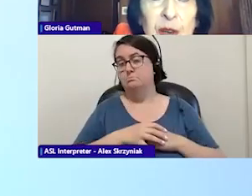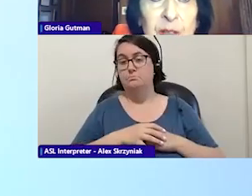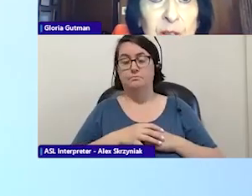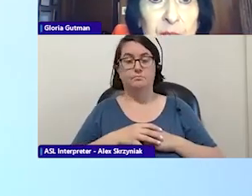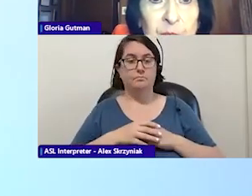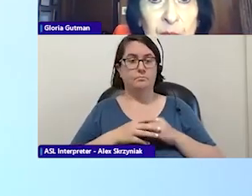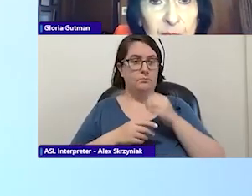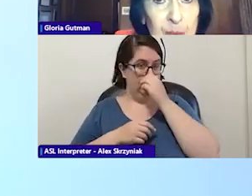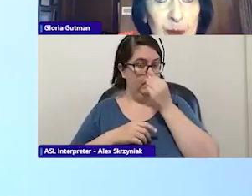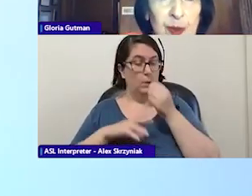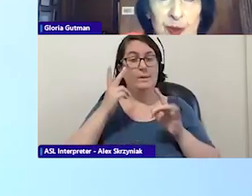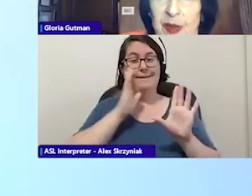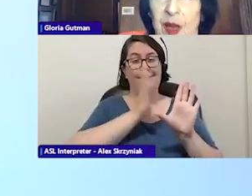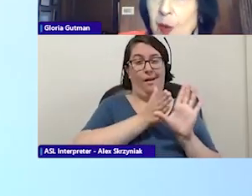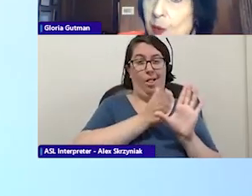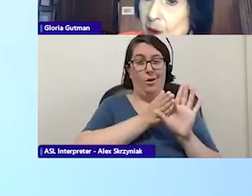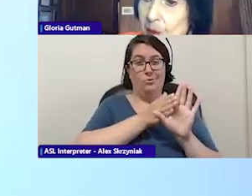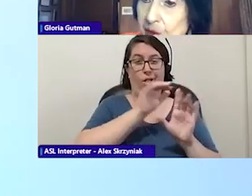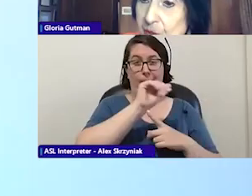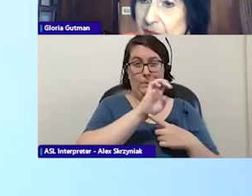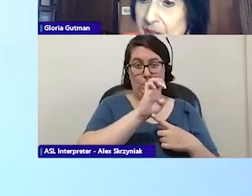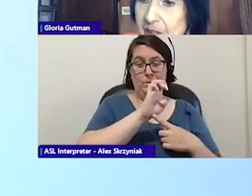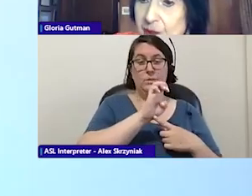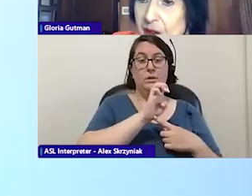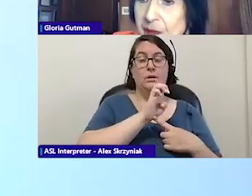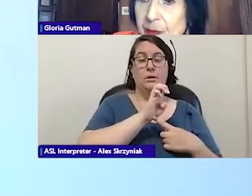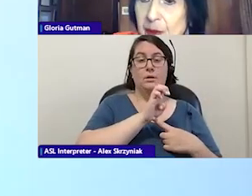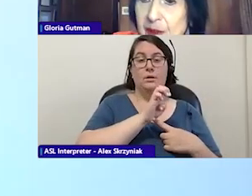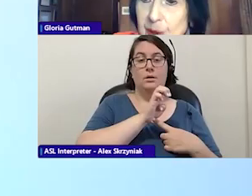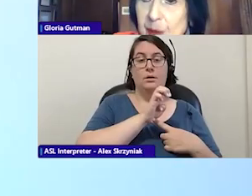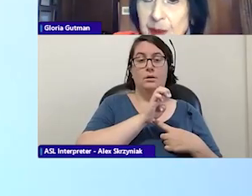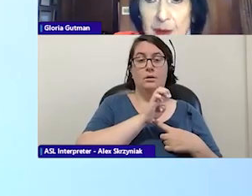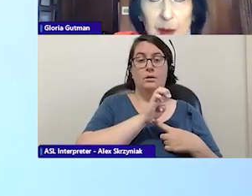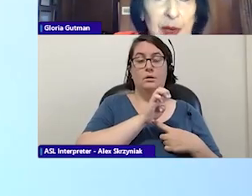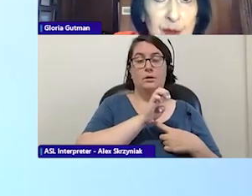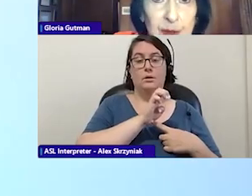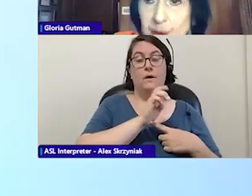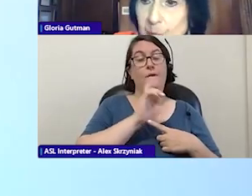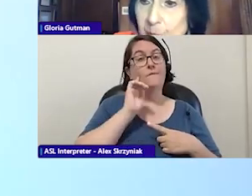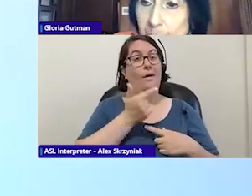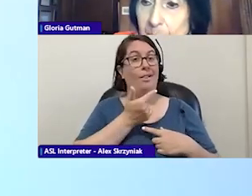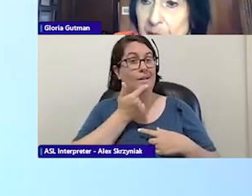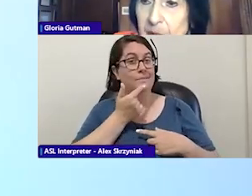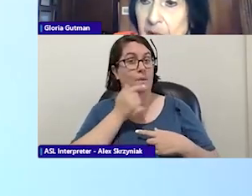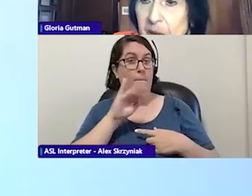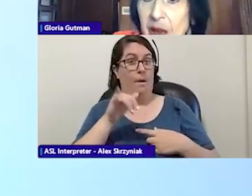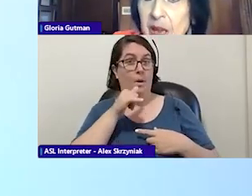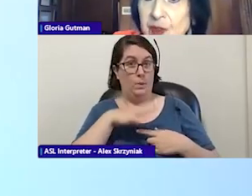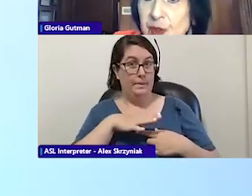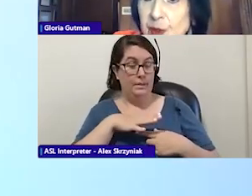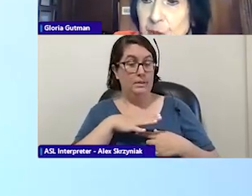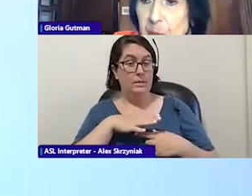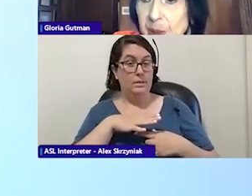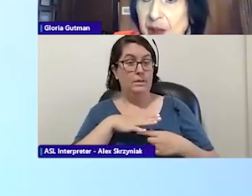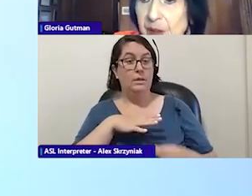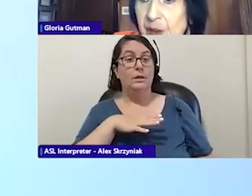at psychological abuse, what we see is that for lesbian and bisexual women, it's